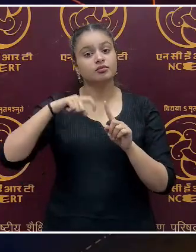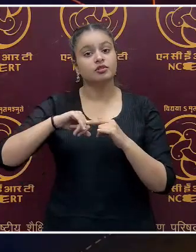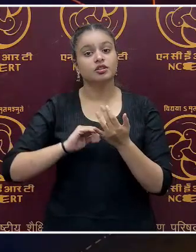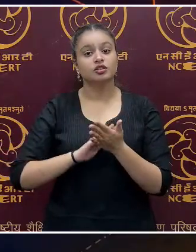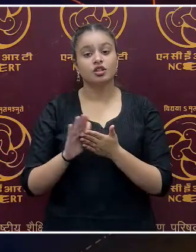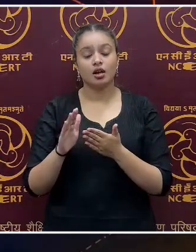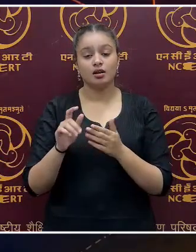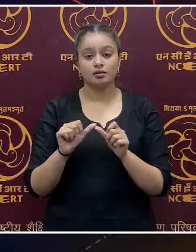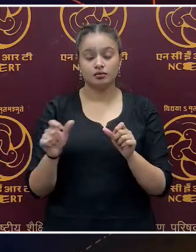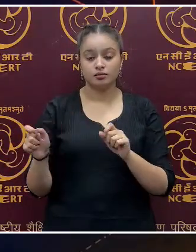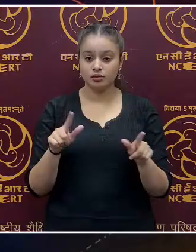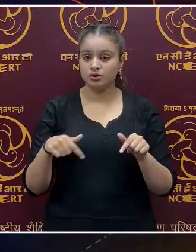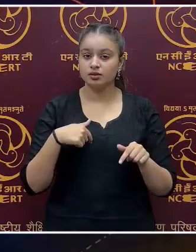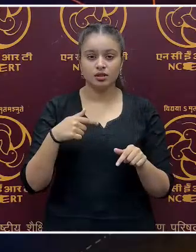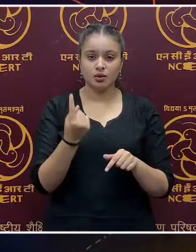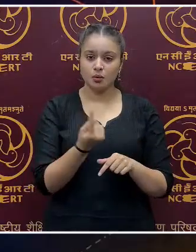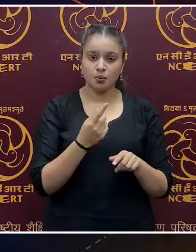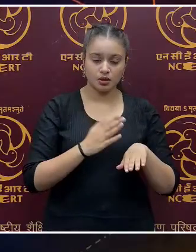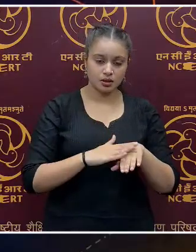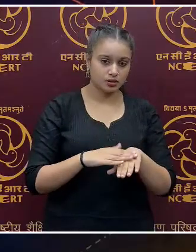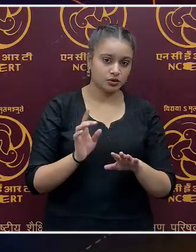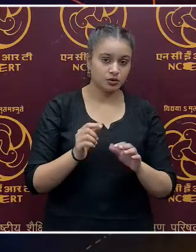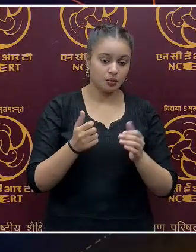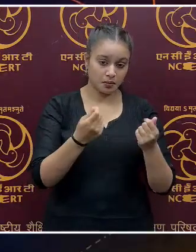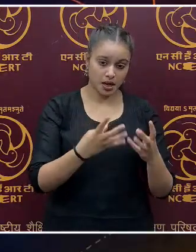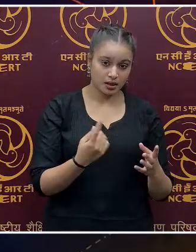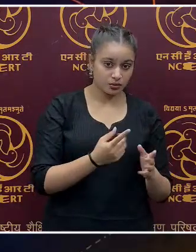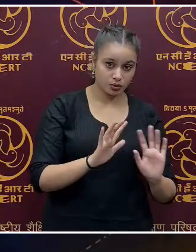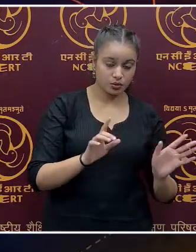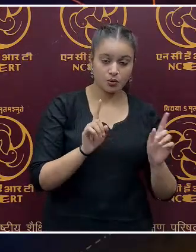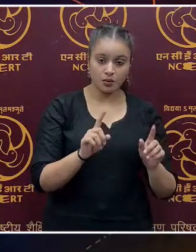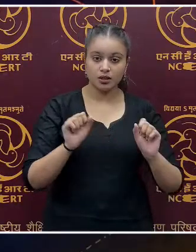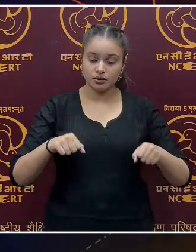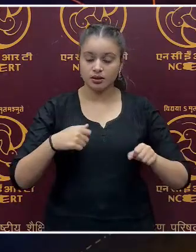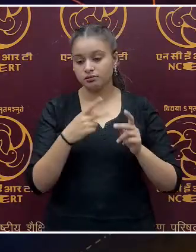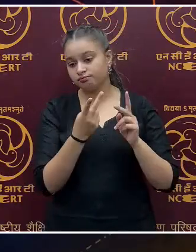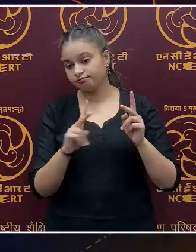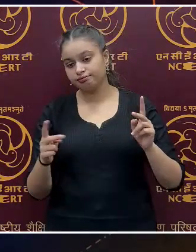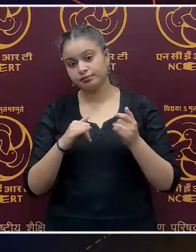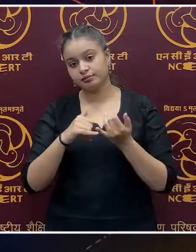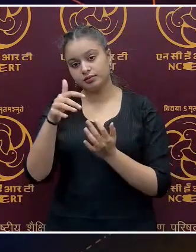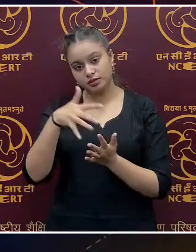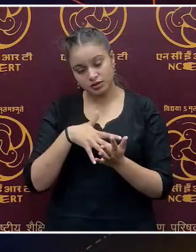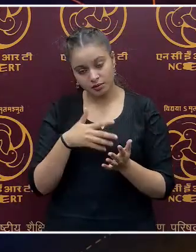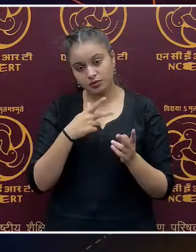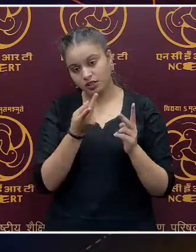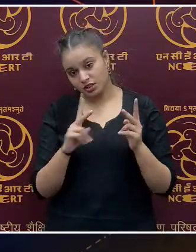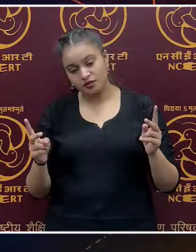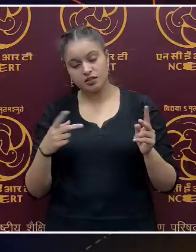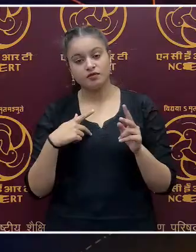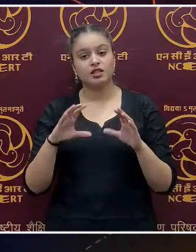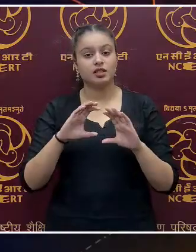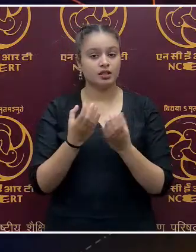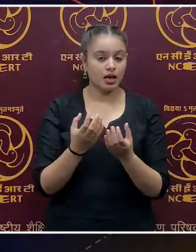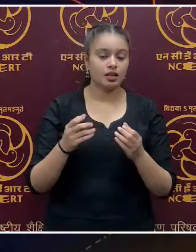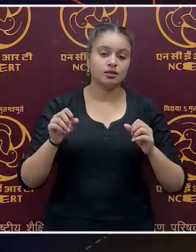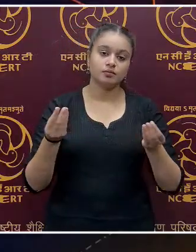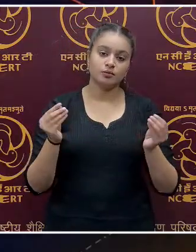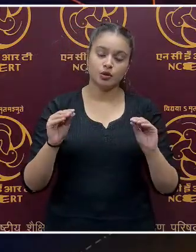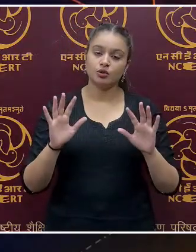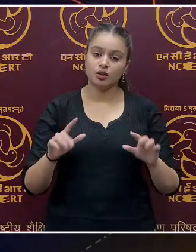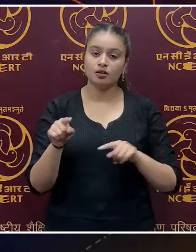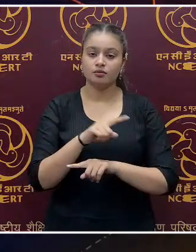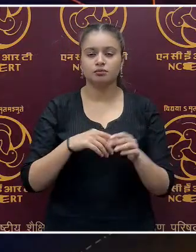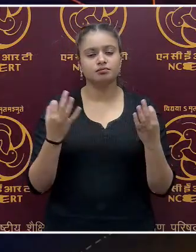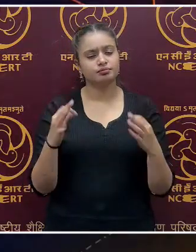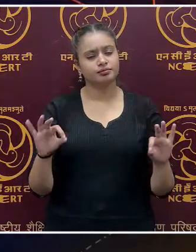are not just simulations available for maths class, but for various other subjects, for various other grades as well. So feel